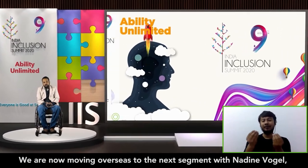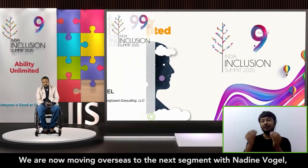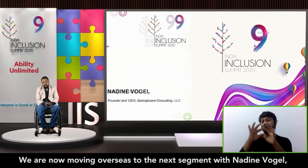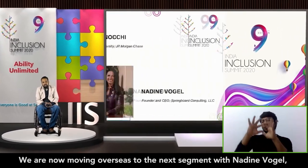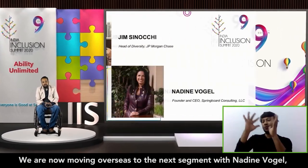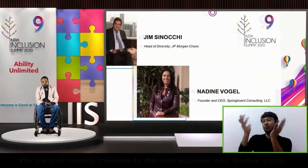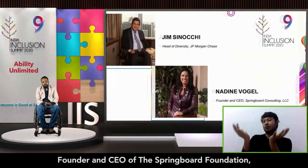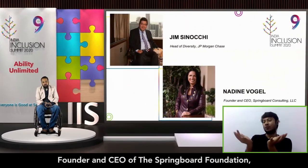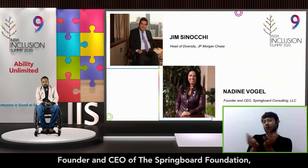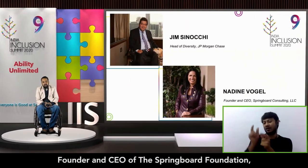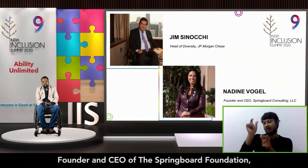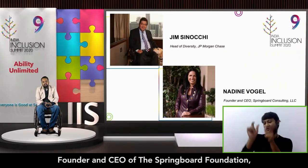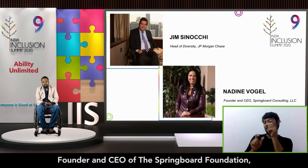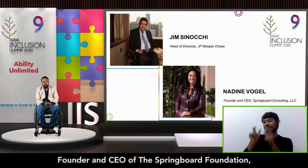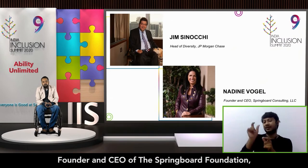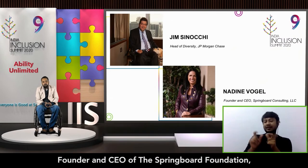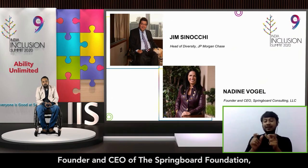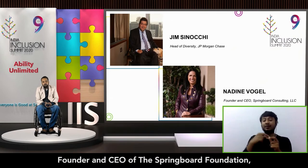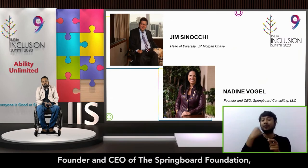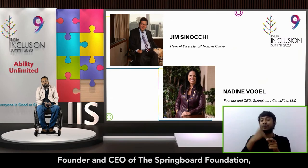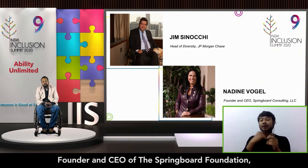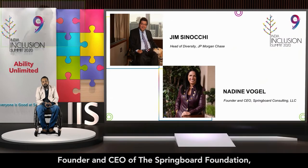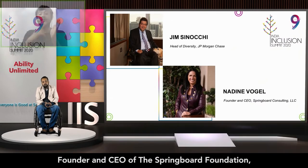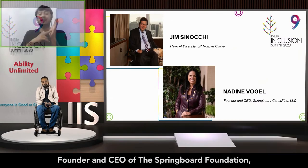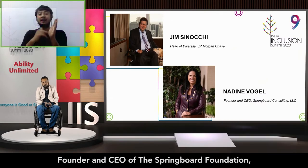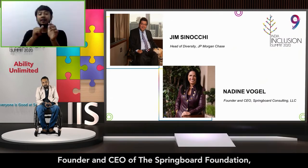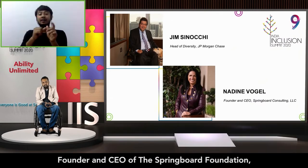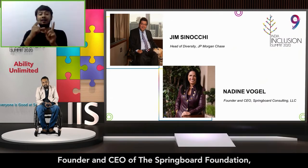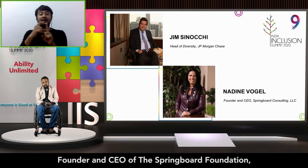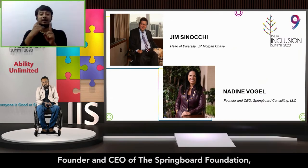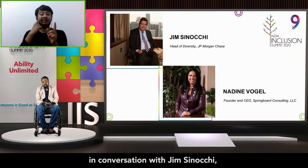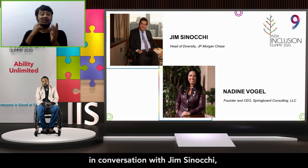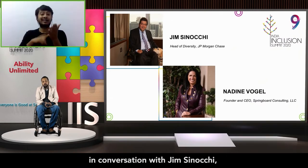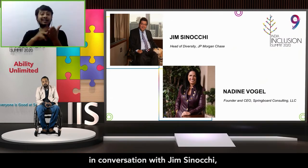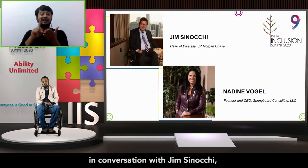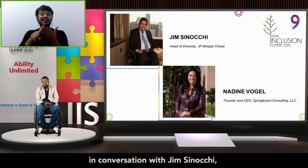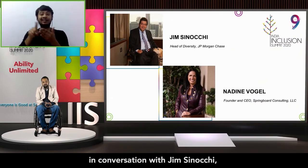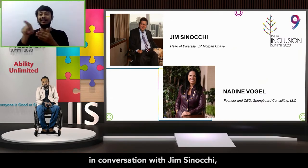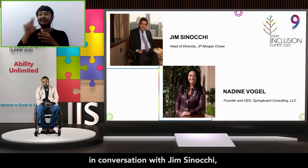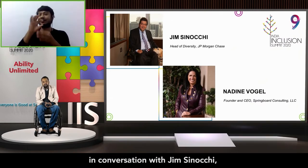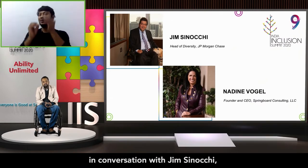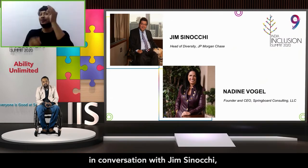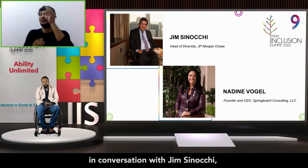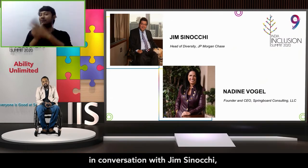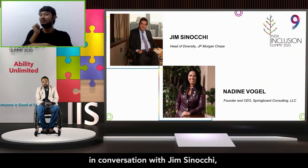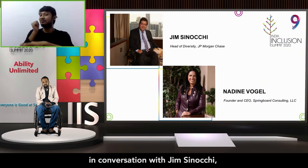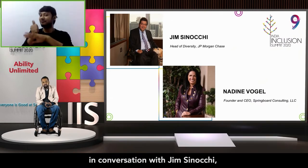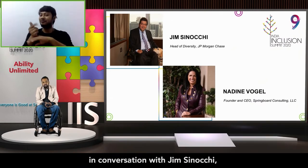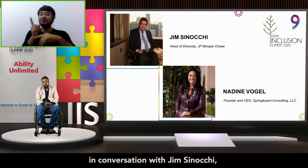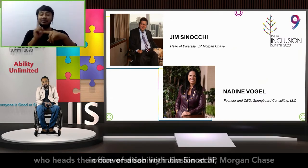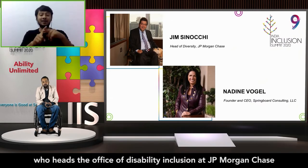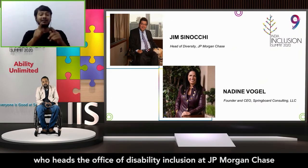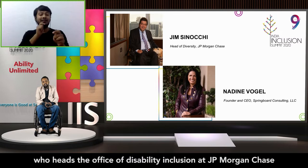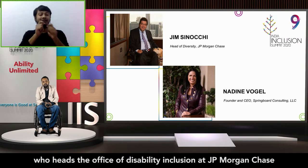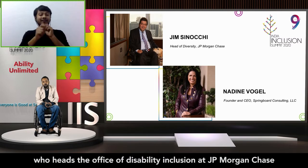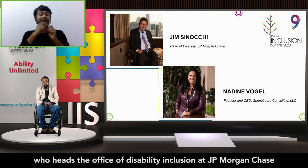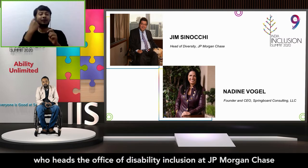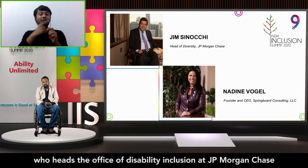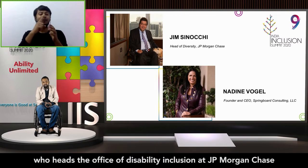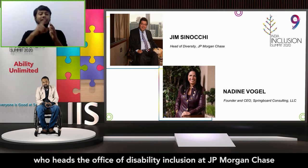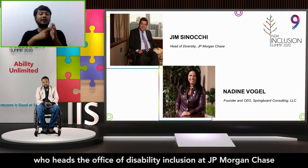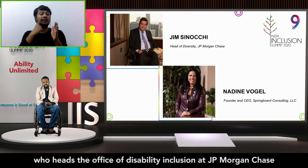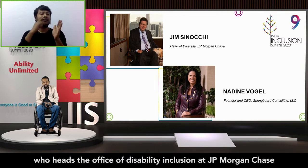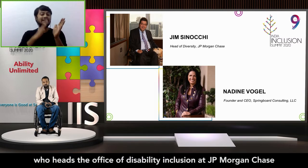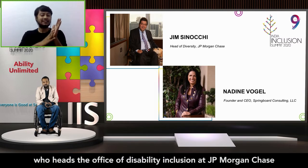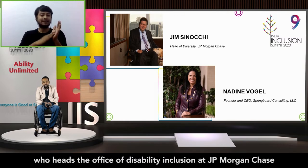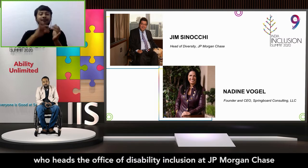Nadine Vogel, founder and CEO of the Springboard Foundation, in conversation with Jim Sinochi, who heads the Office